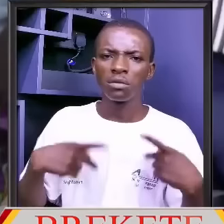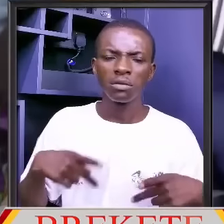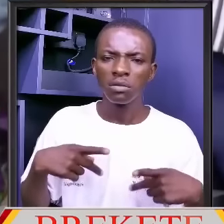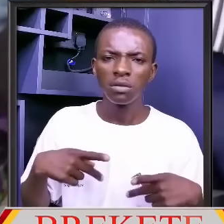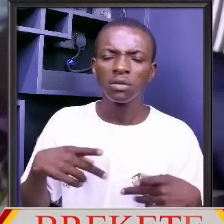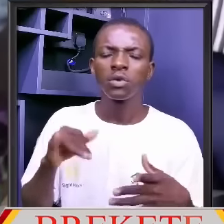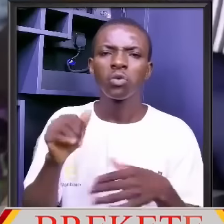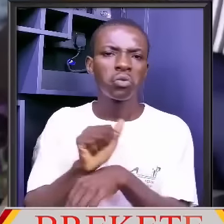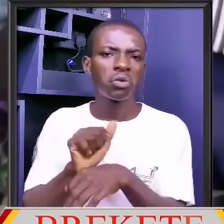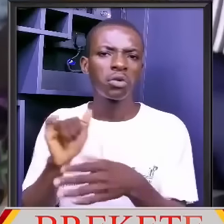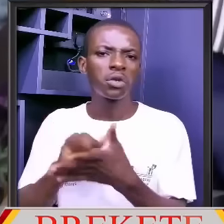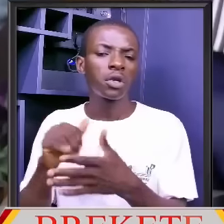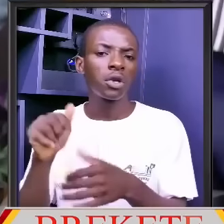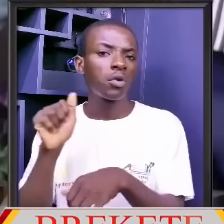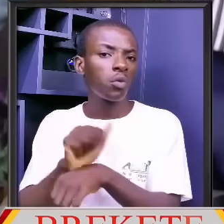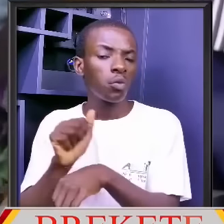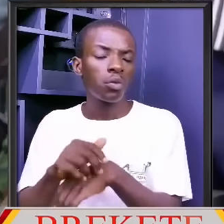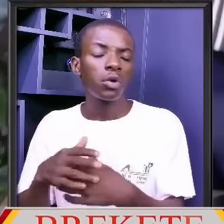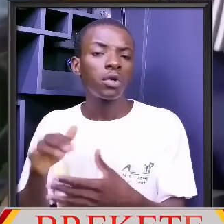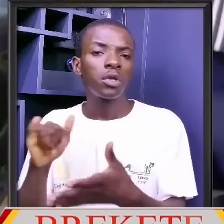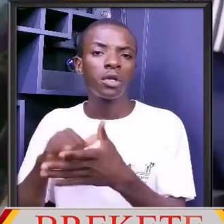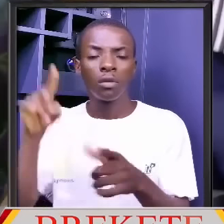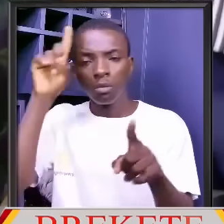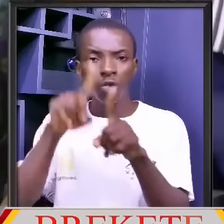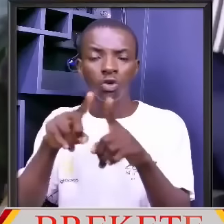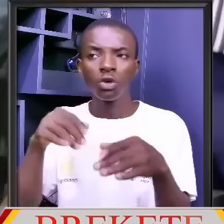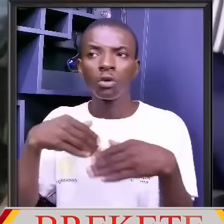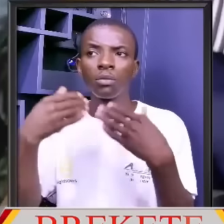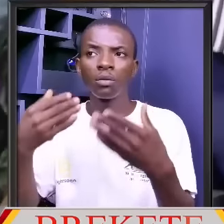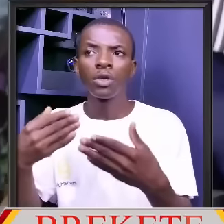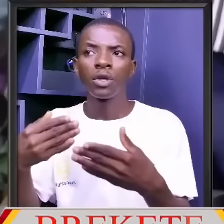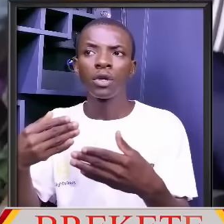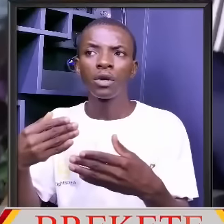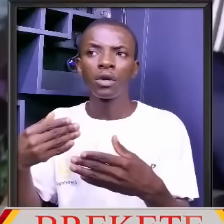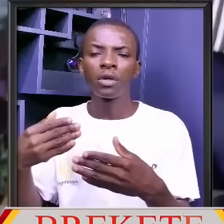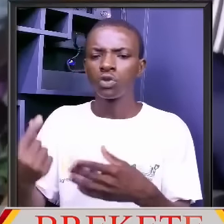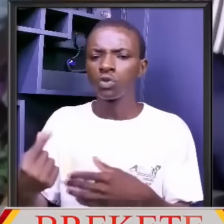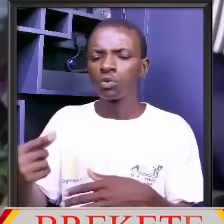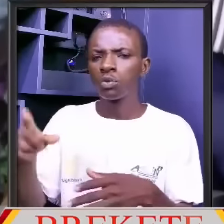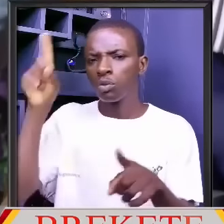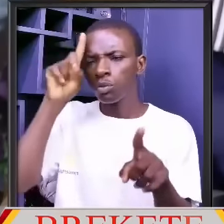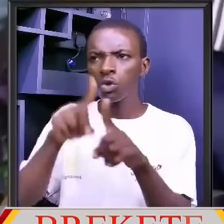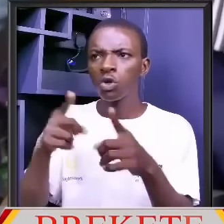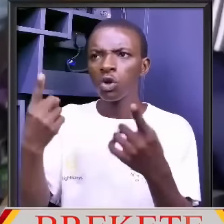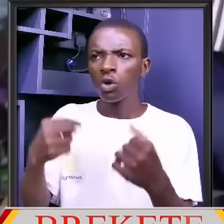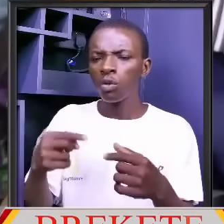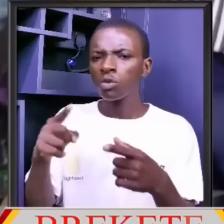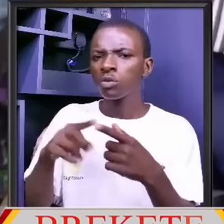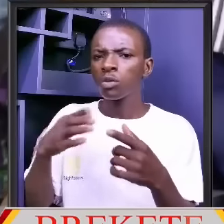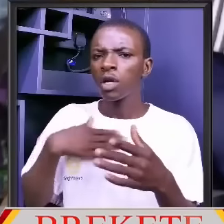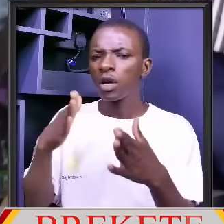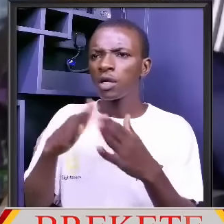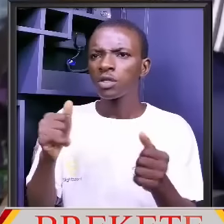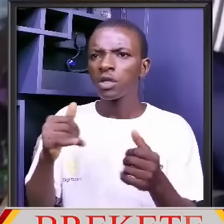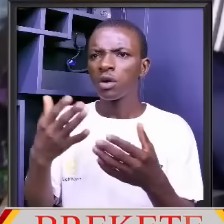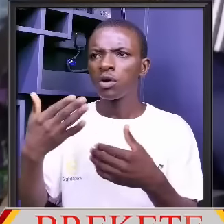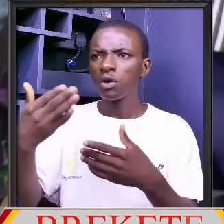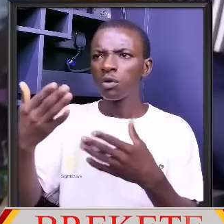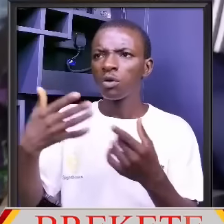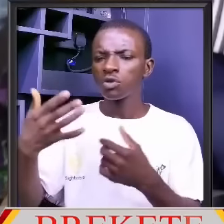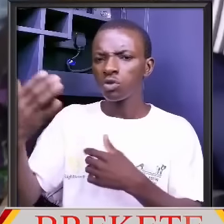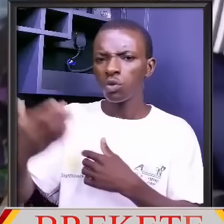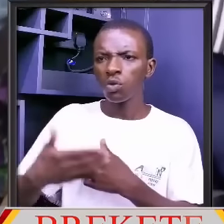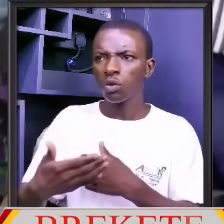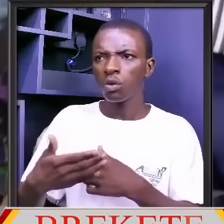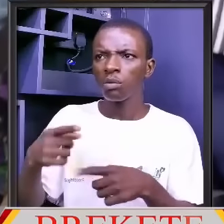do a shower. I dey work. That my brother come bring another of my small brother. They come, they come my house because I won't welcome